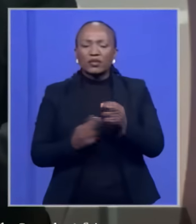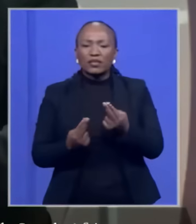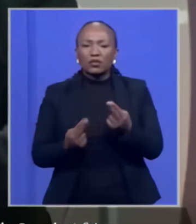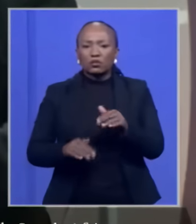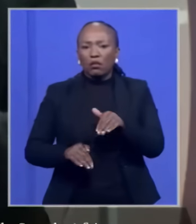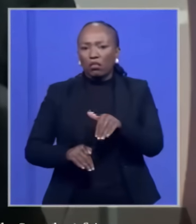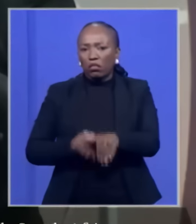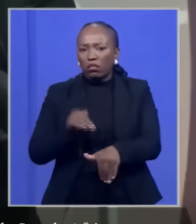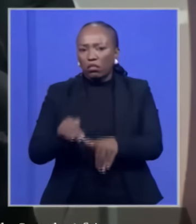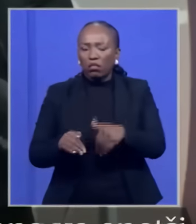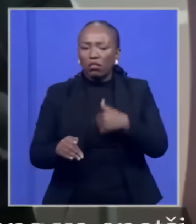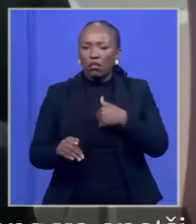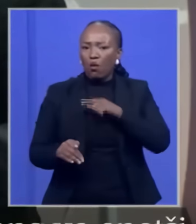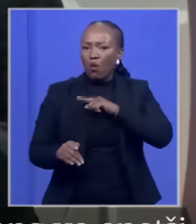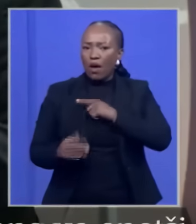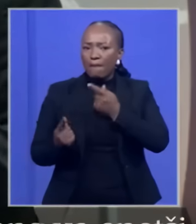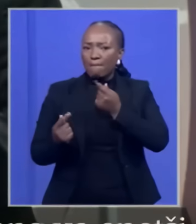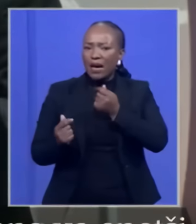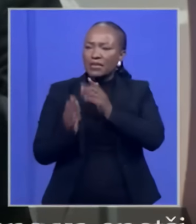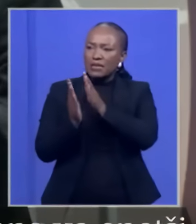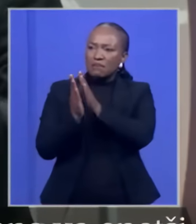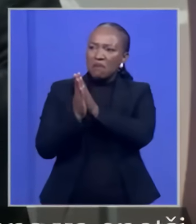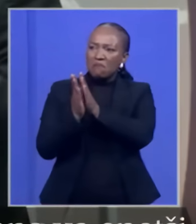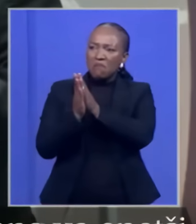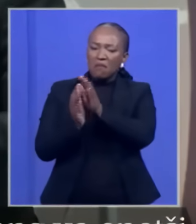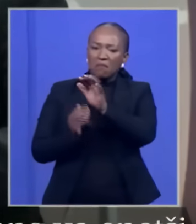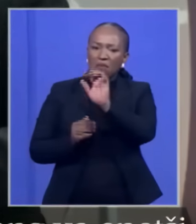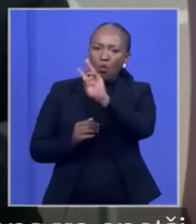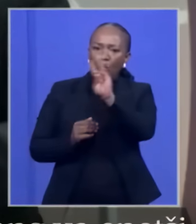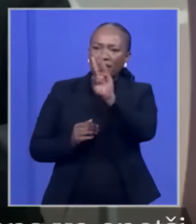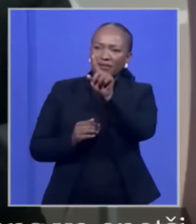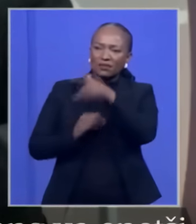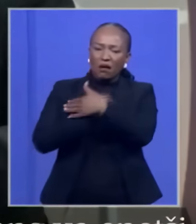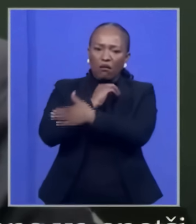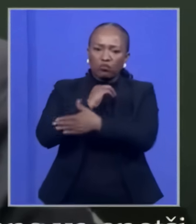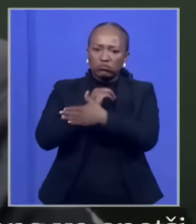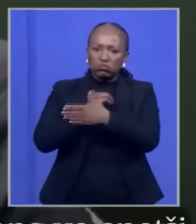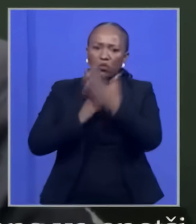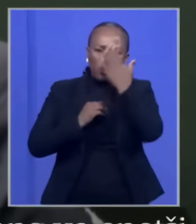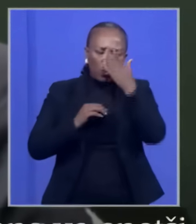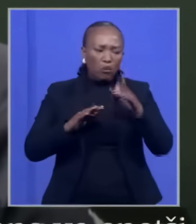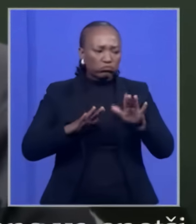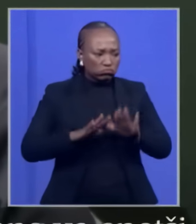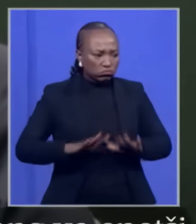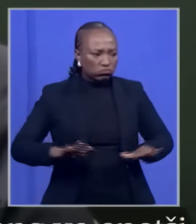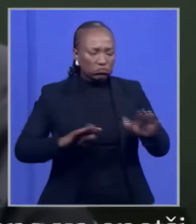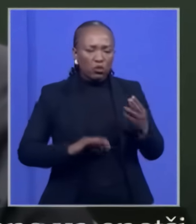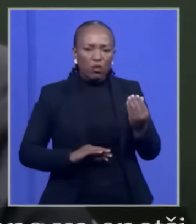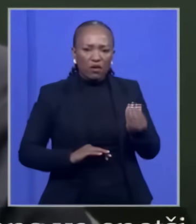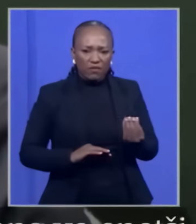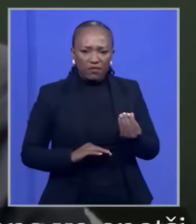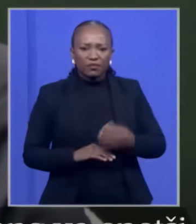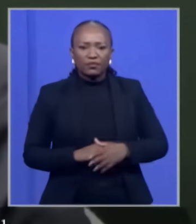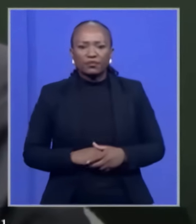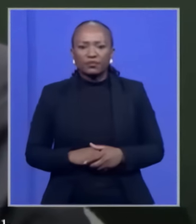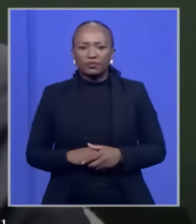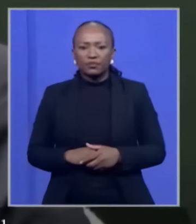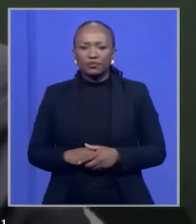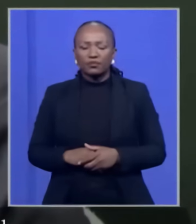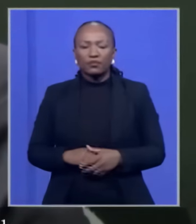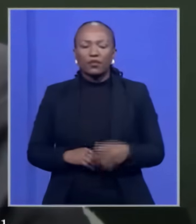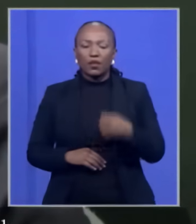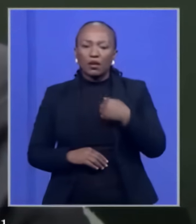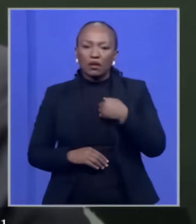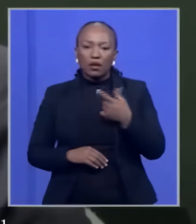from the West when we are sitting on top of beautiful coal resources? The benefit that we have is that we